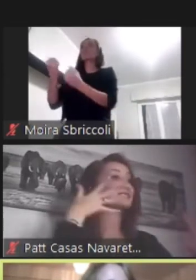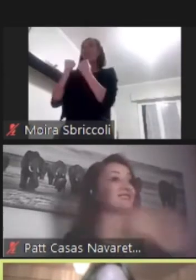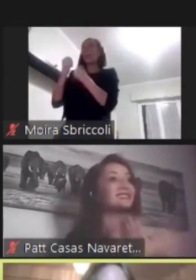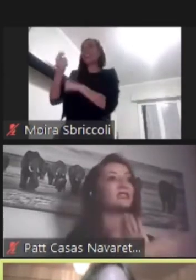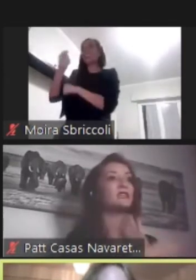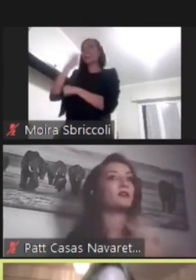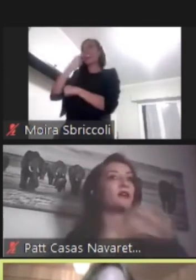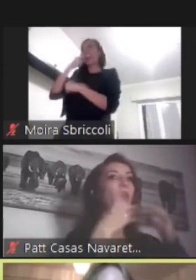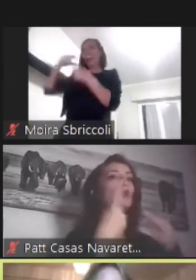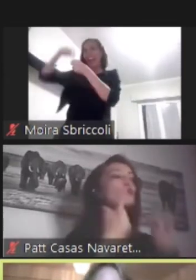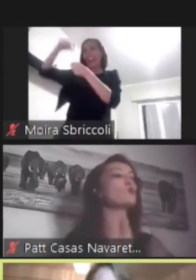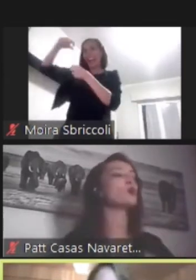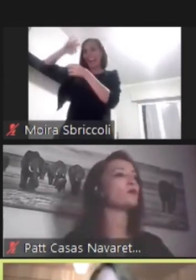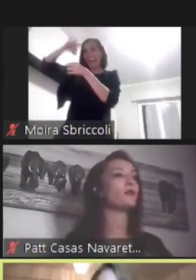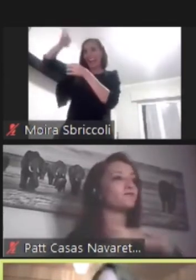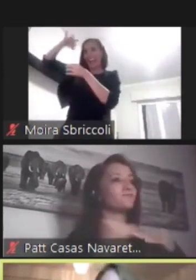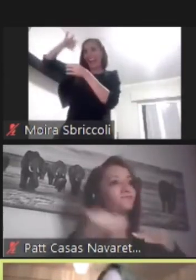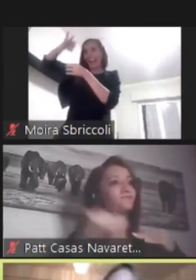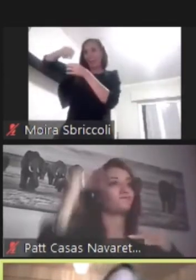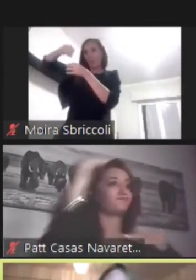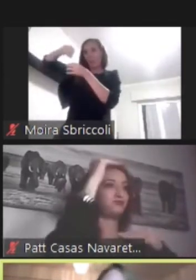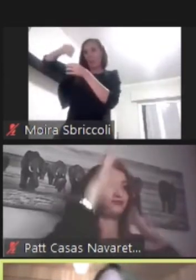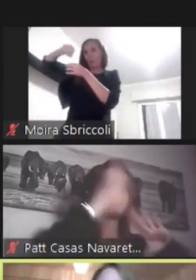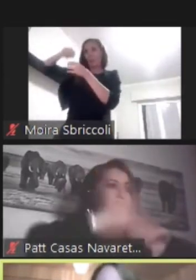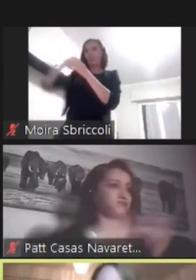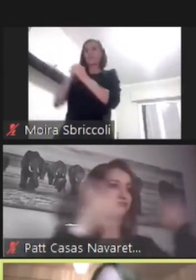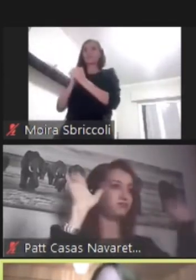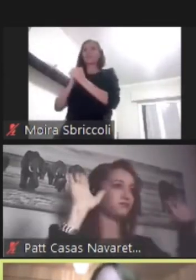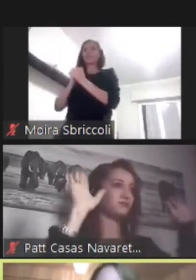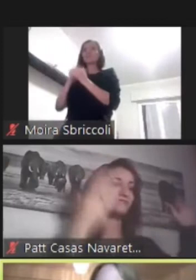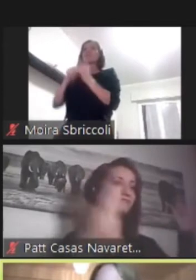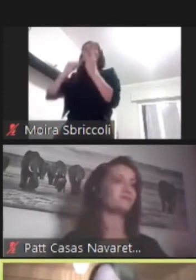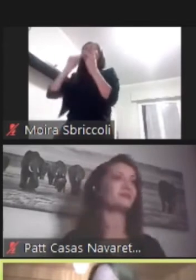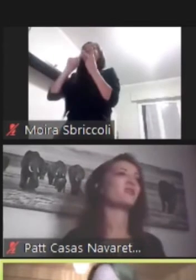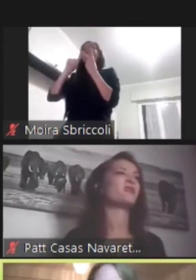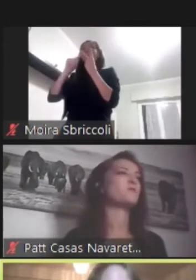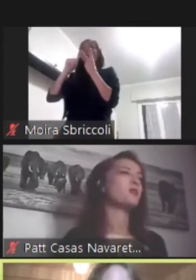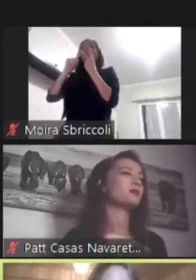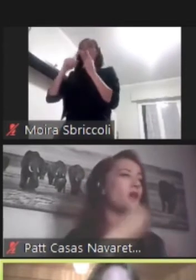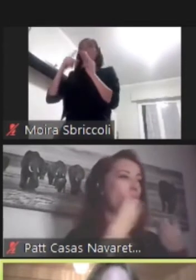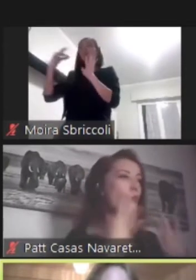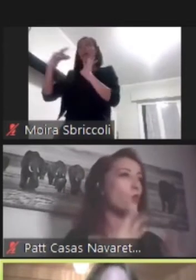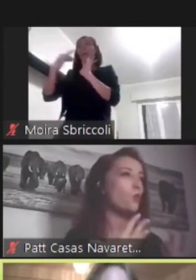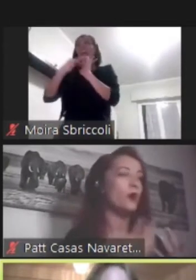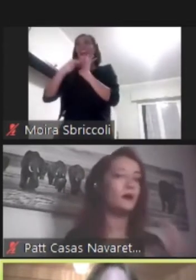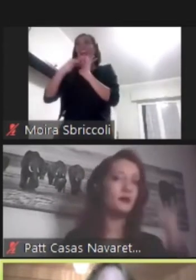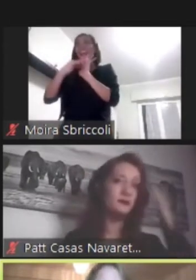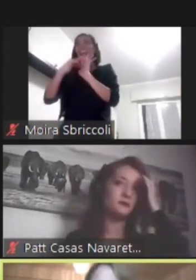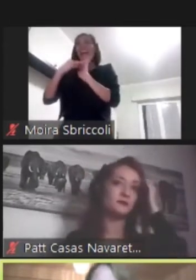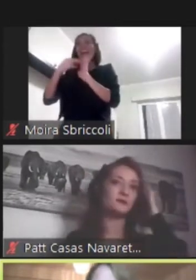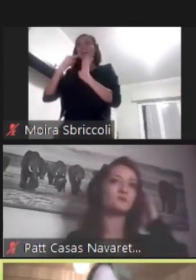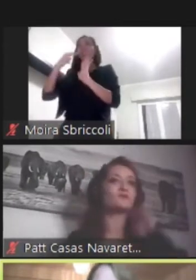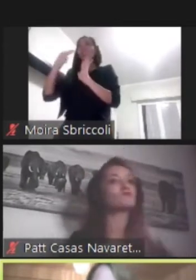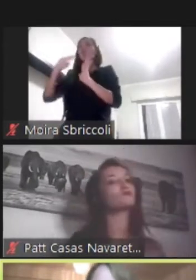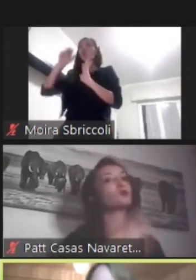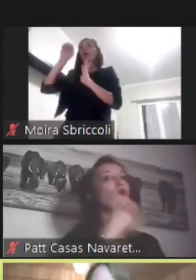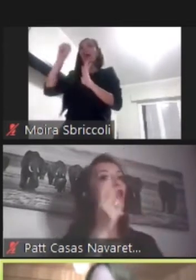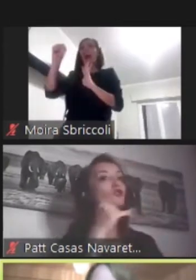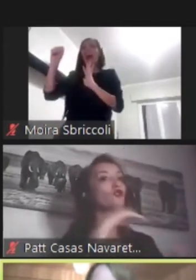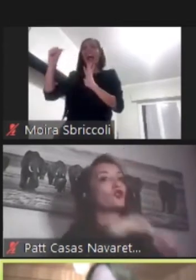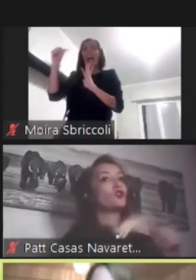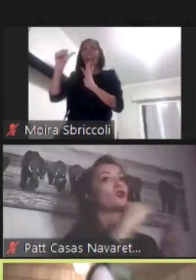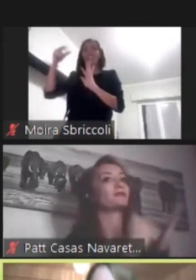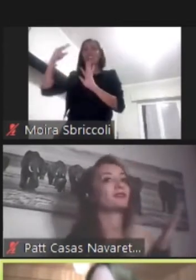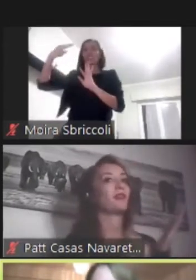is ashwagandha. Now, this is a really interesting herb. It's a very